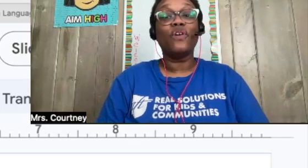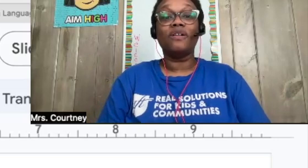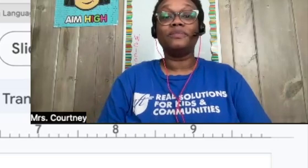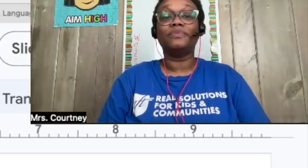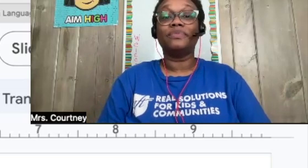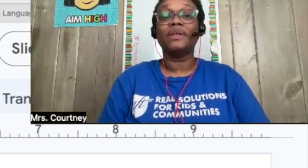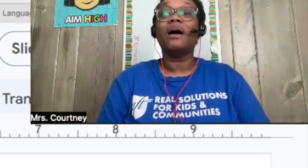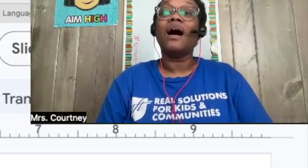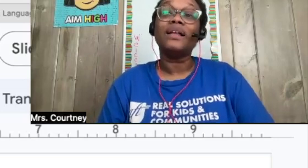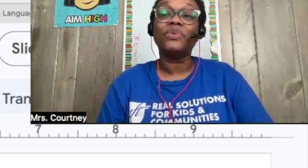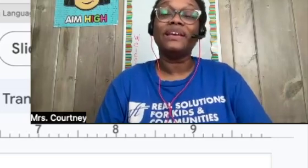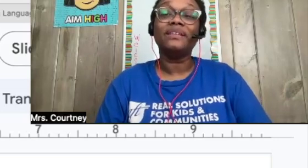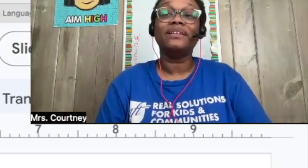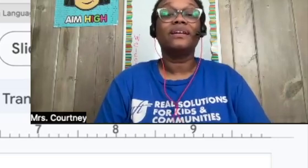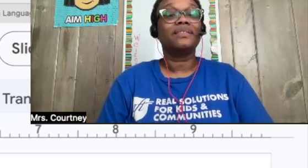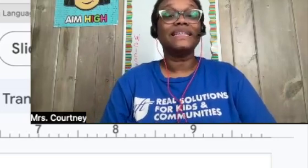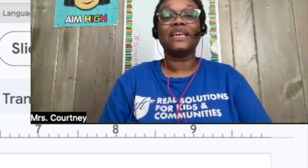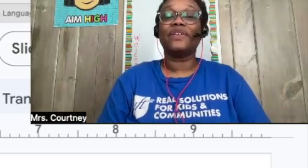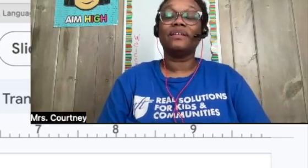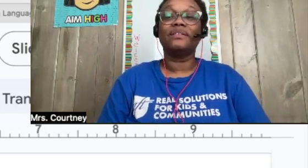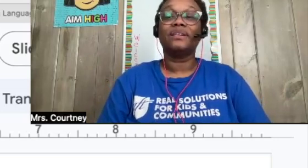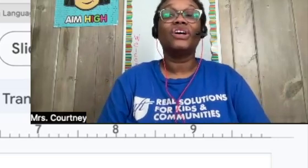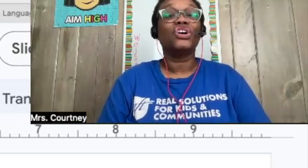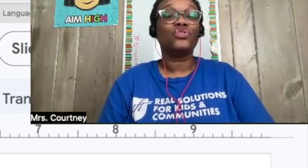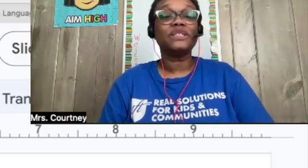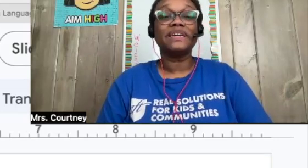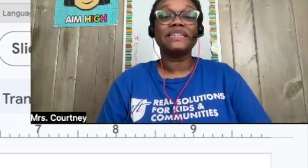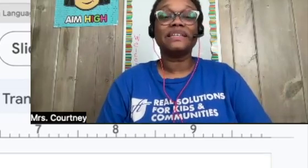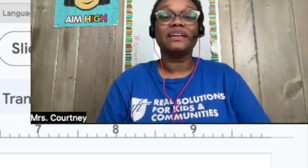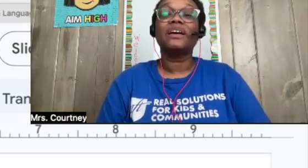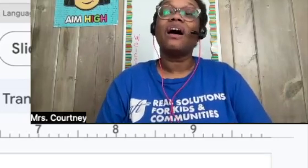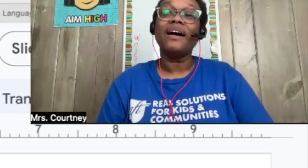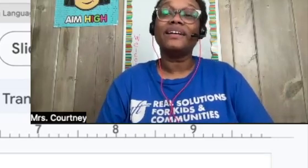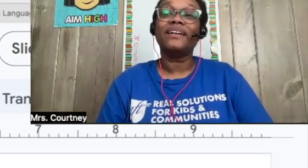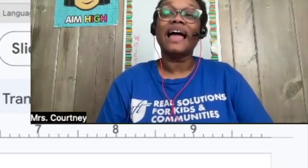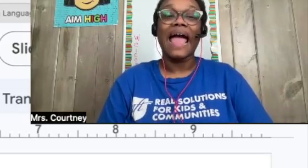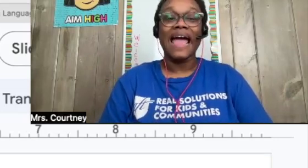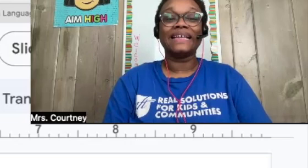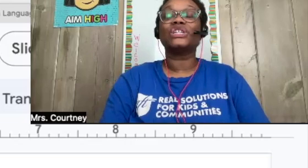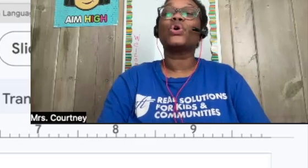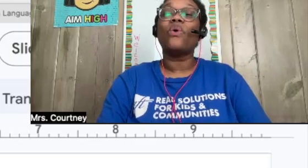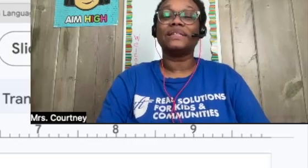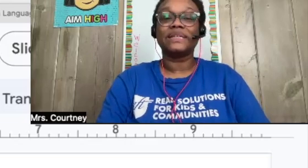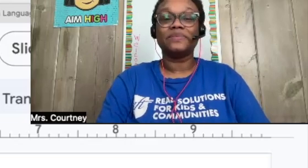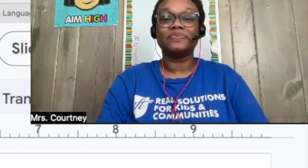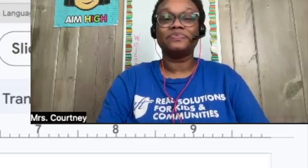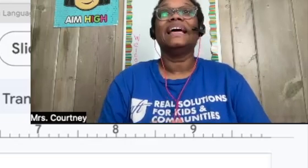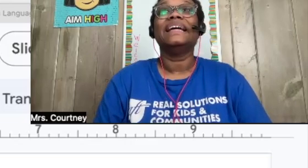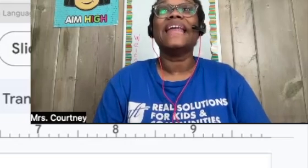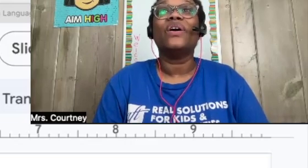autumn or fall, Halloween, Thanksgiving, Christmas, Hanukkah, and